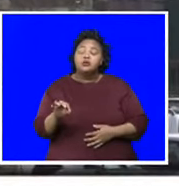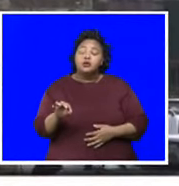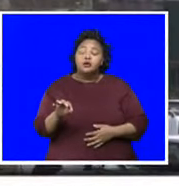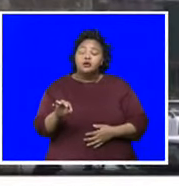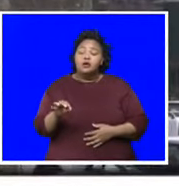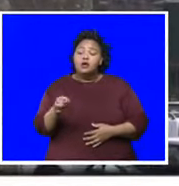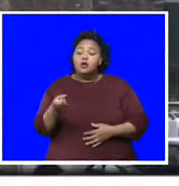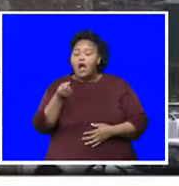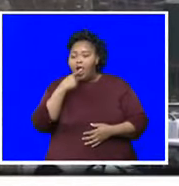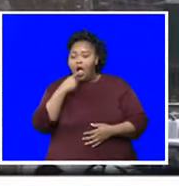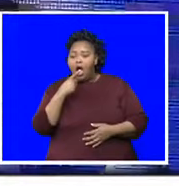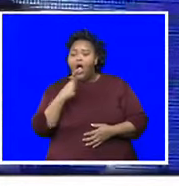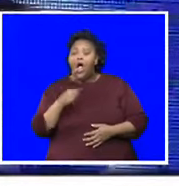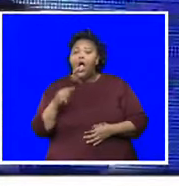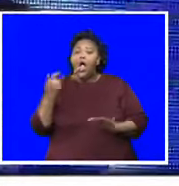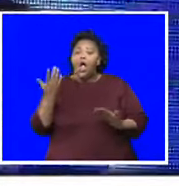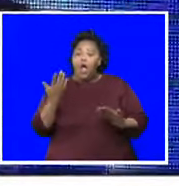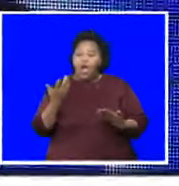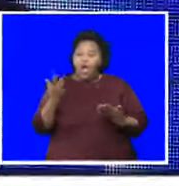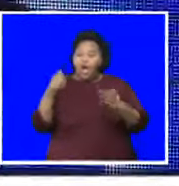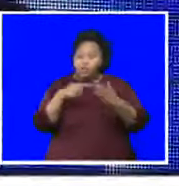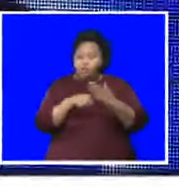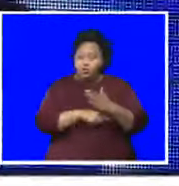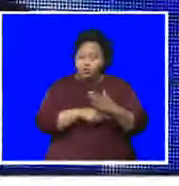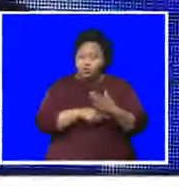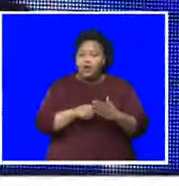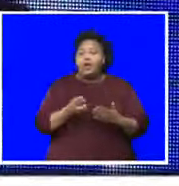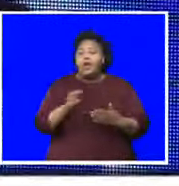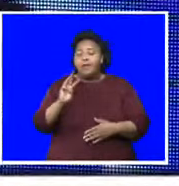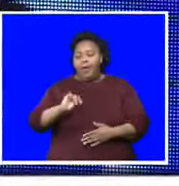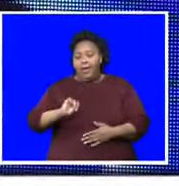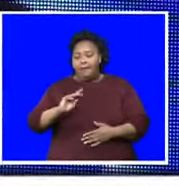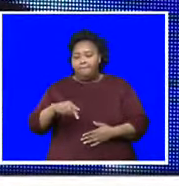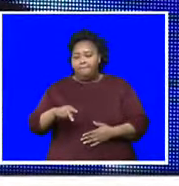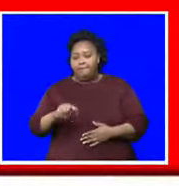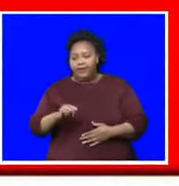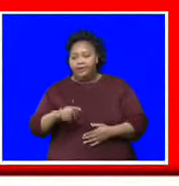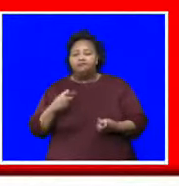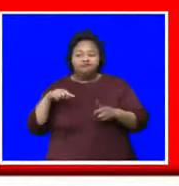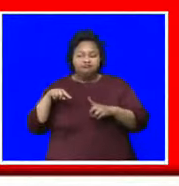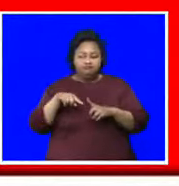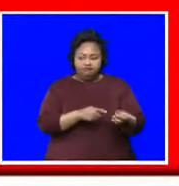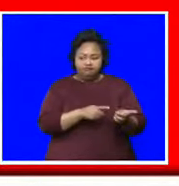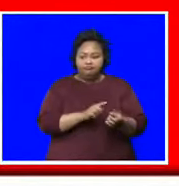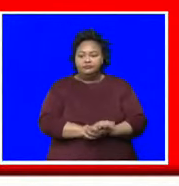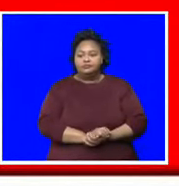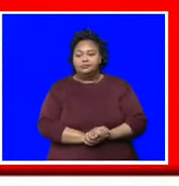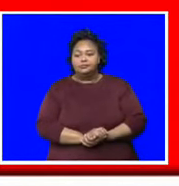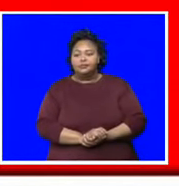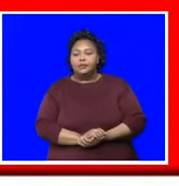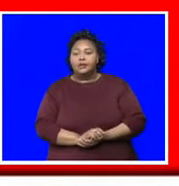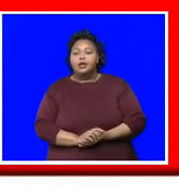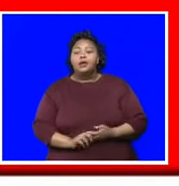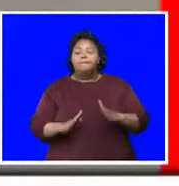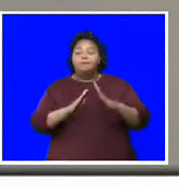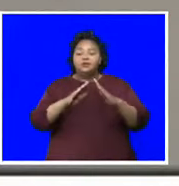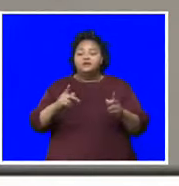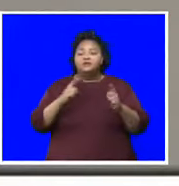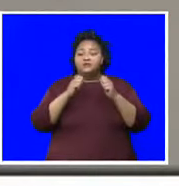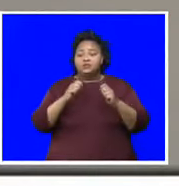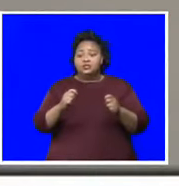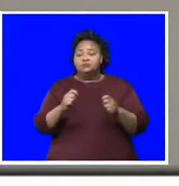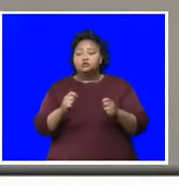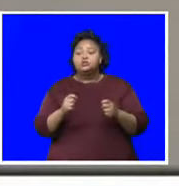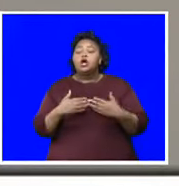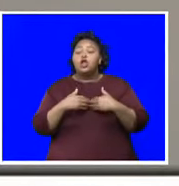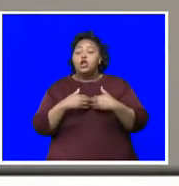Transport has launched the motor vehicle license disc collection and distribution through Eswatini Post and Telecommunications. And the government of